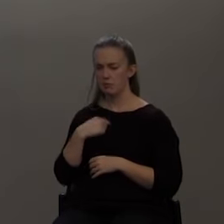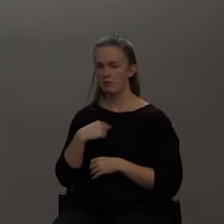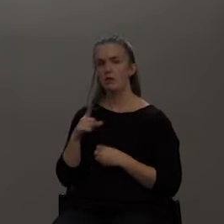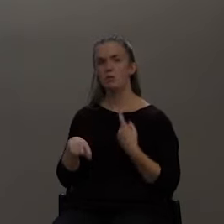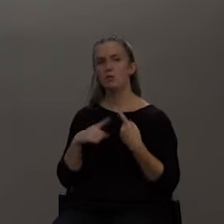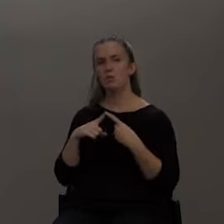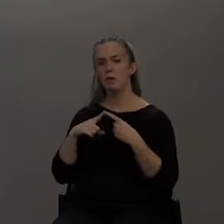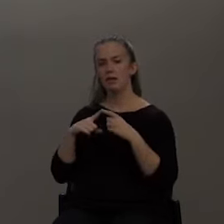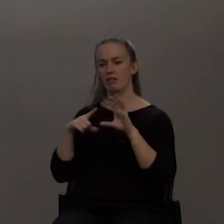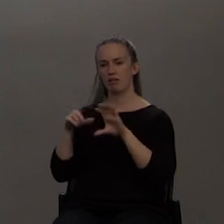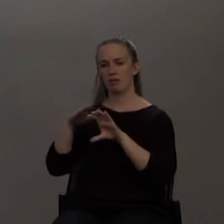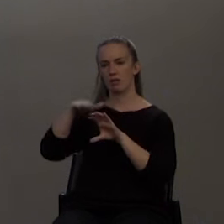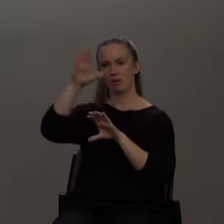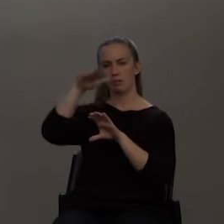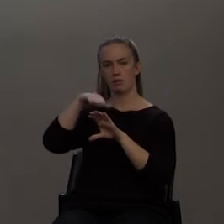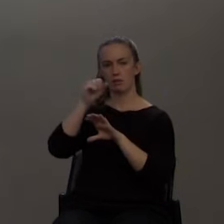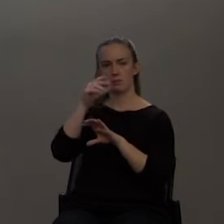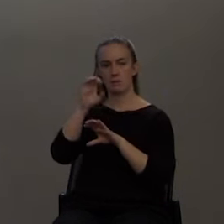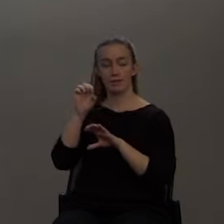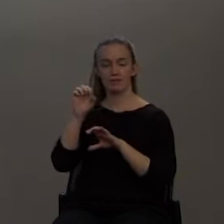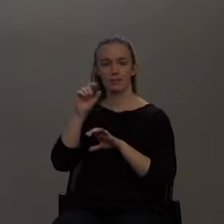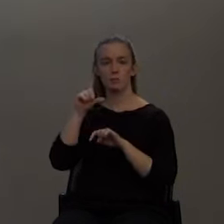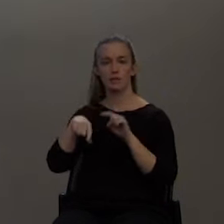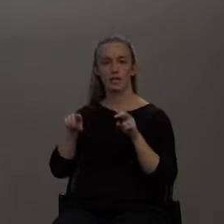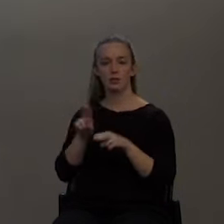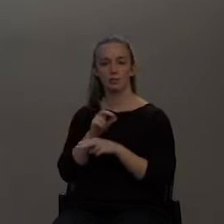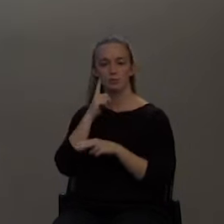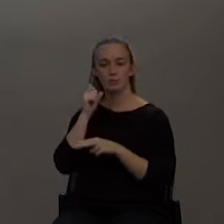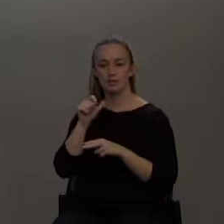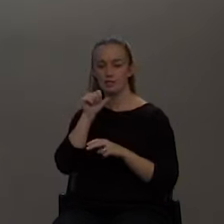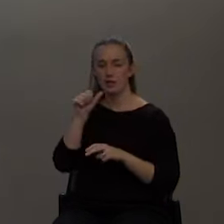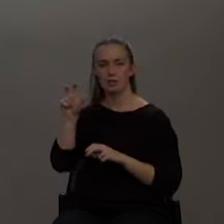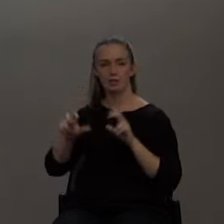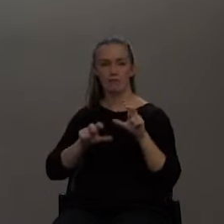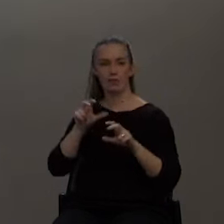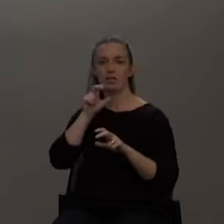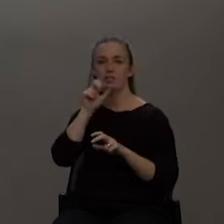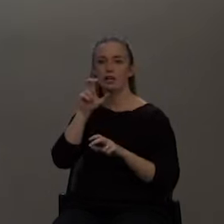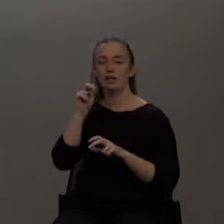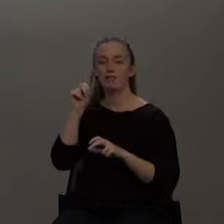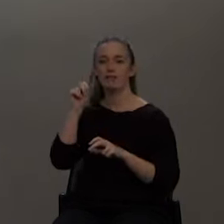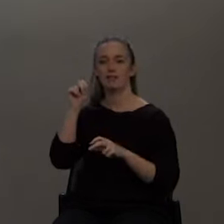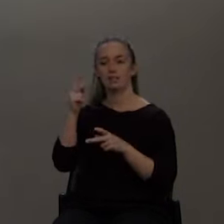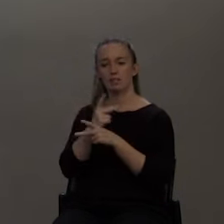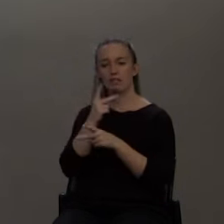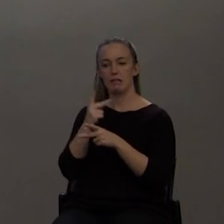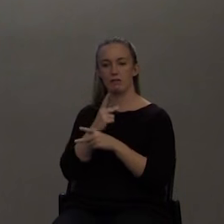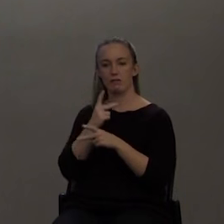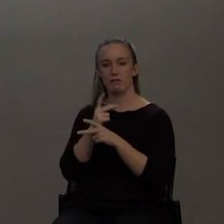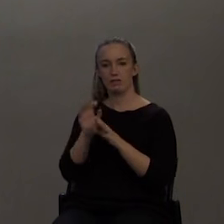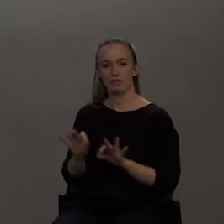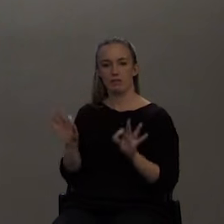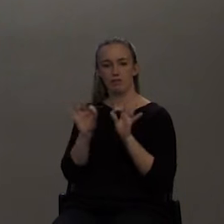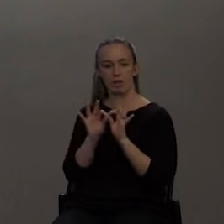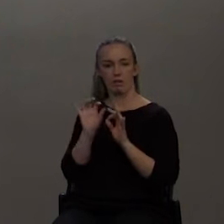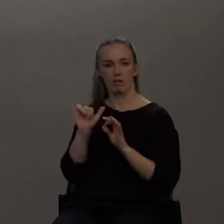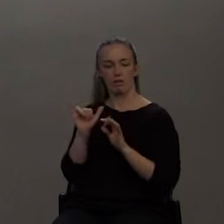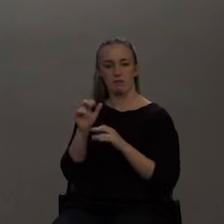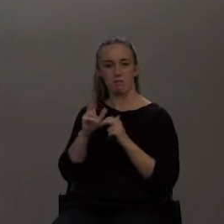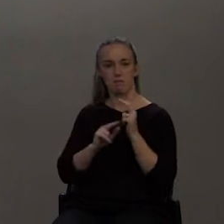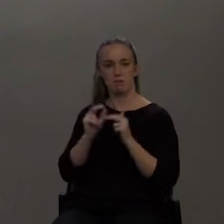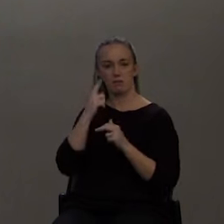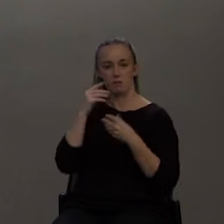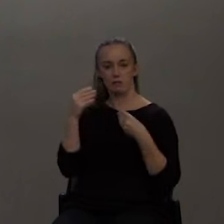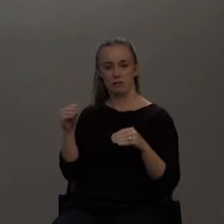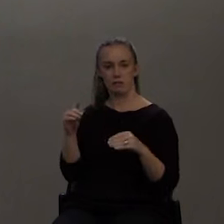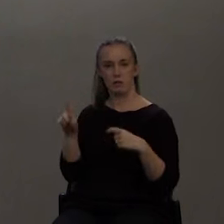when the upper level space is so unusable because it's not been invested, it's not even calculated in the value of the building for sale. Is that they only calculate based on the